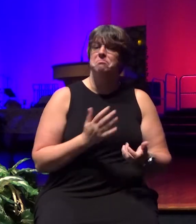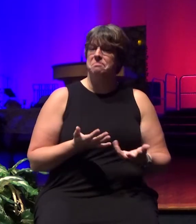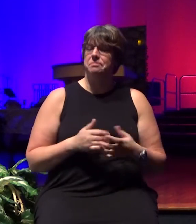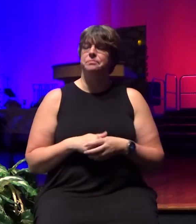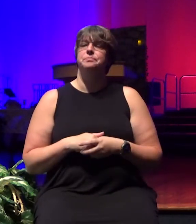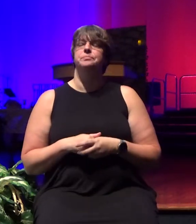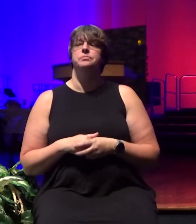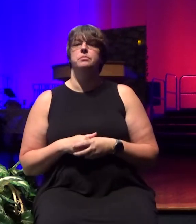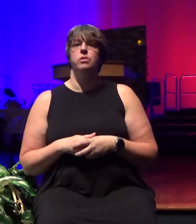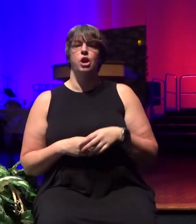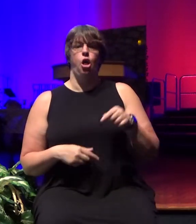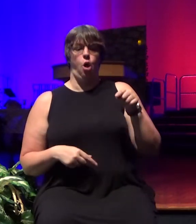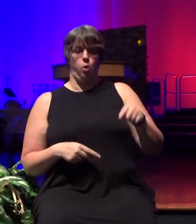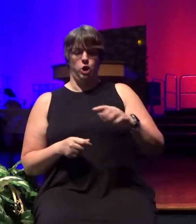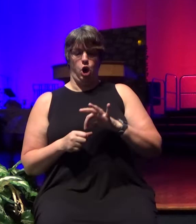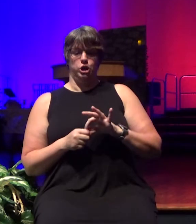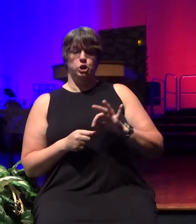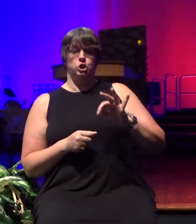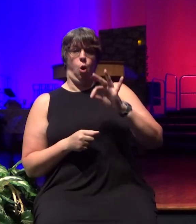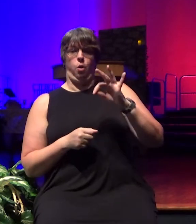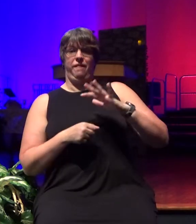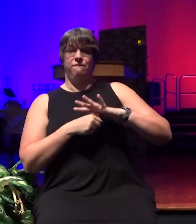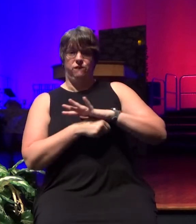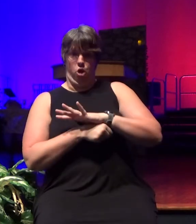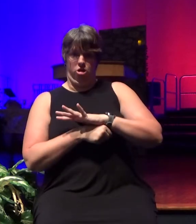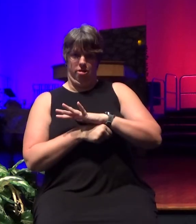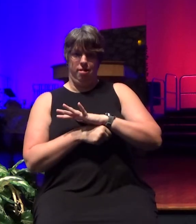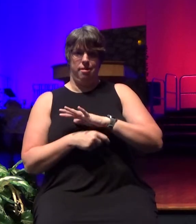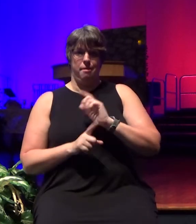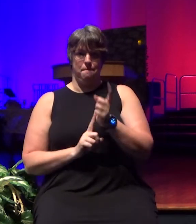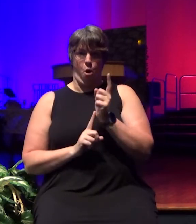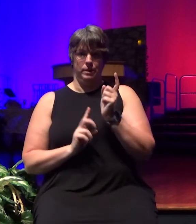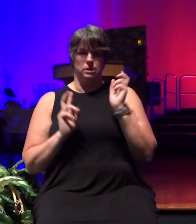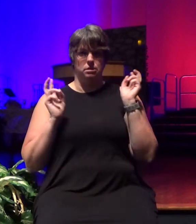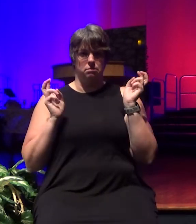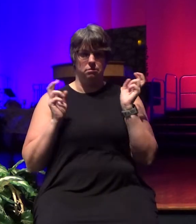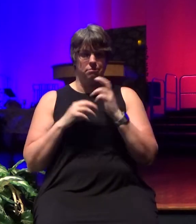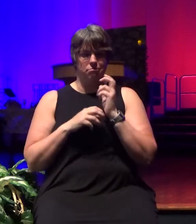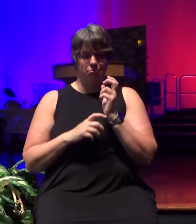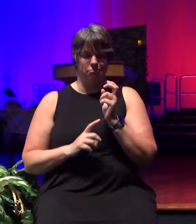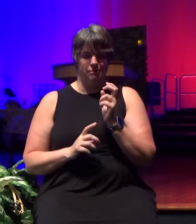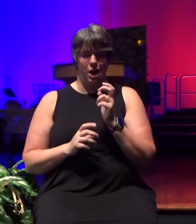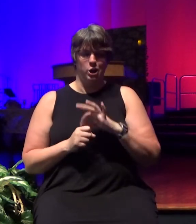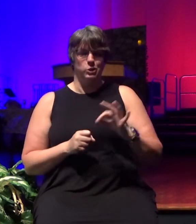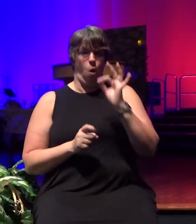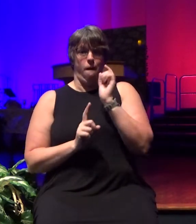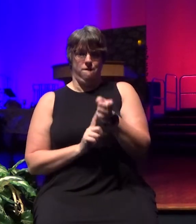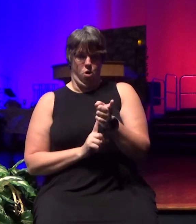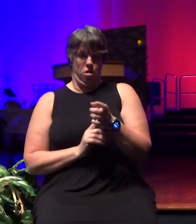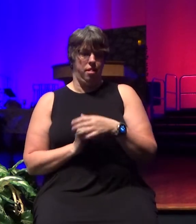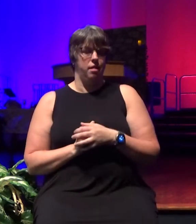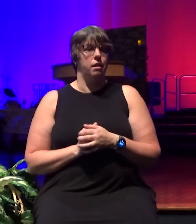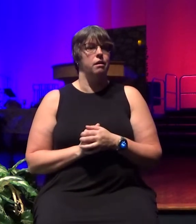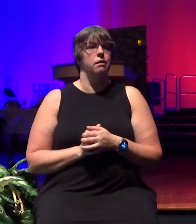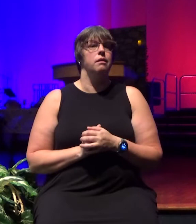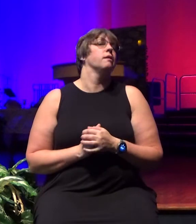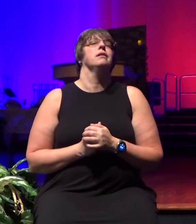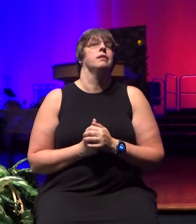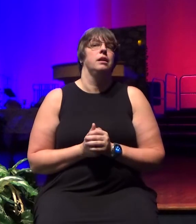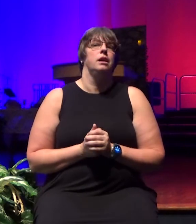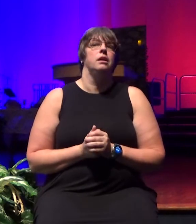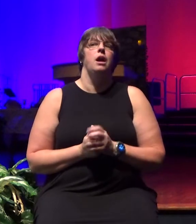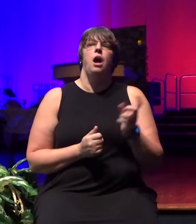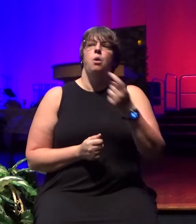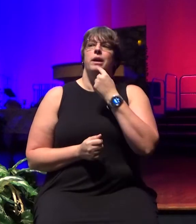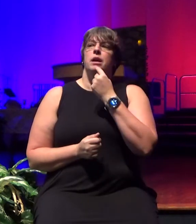that come to each of us in the various sectors of our lives, where life says, all right, choose something